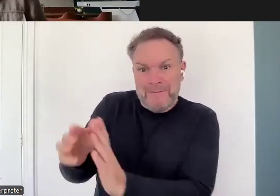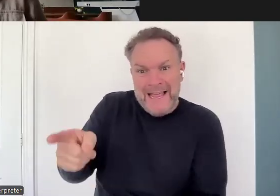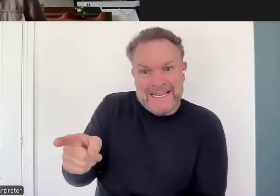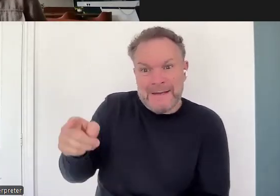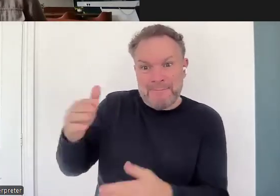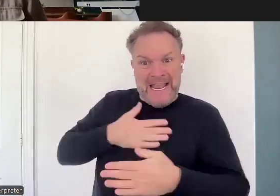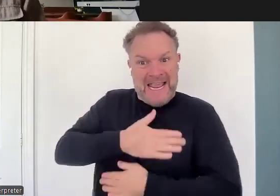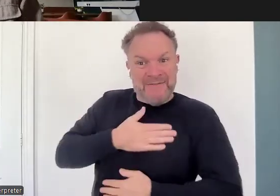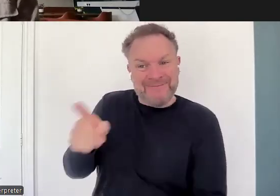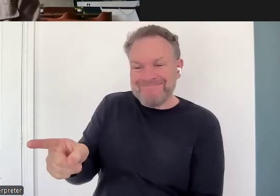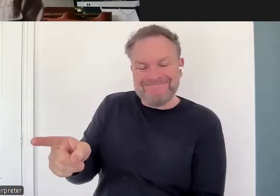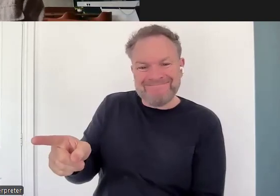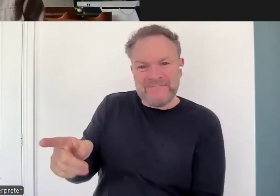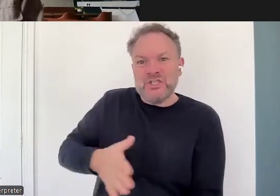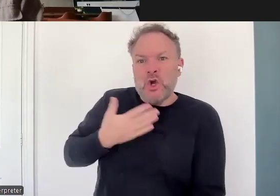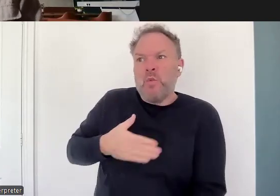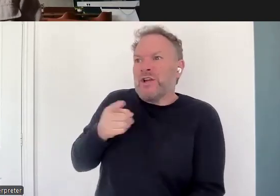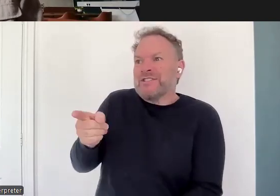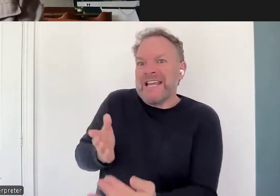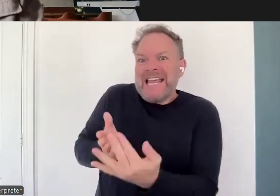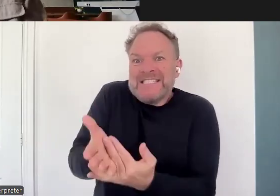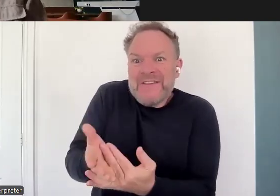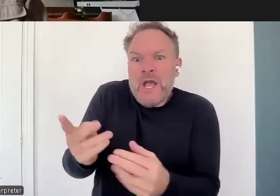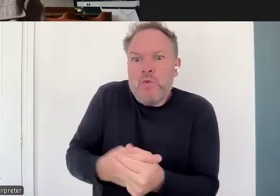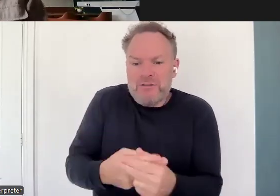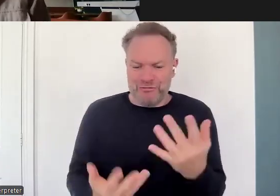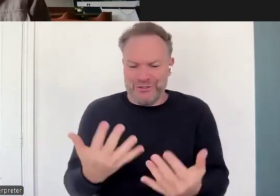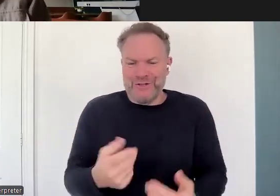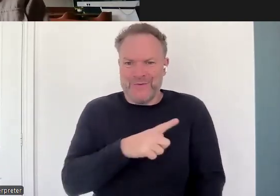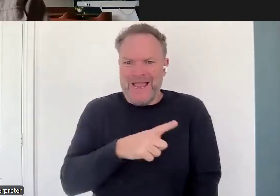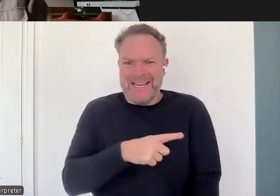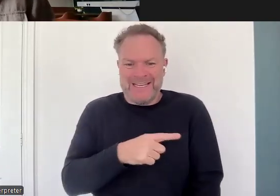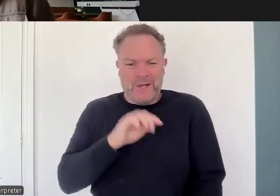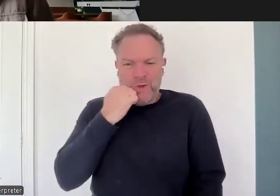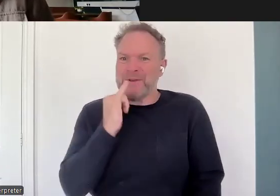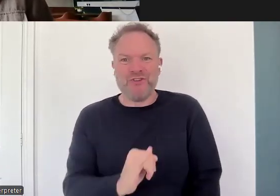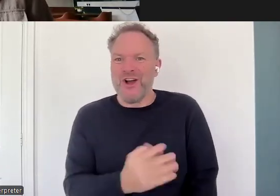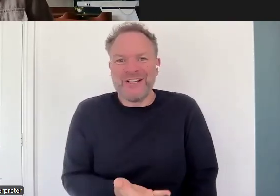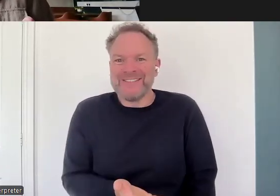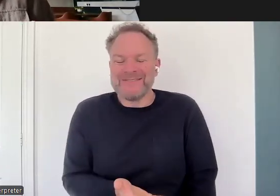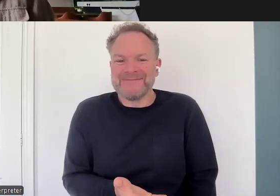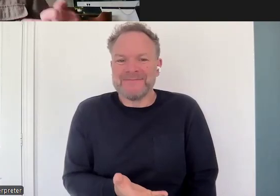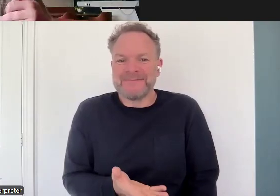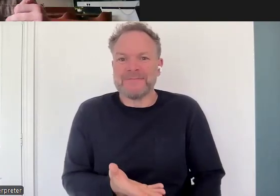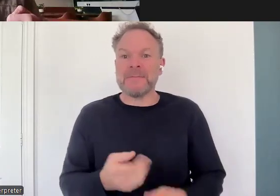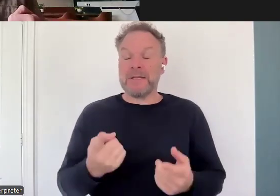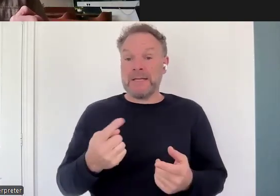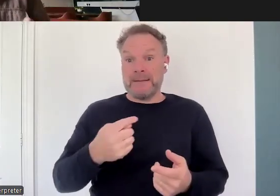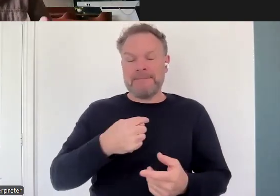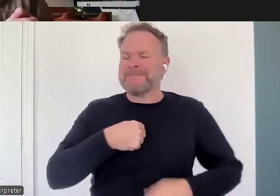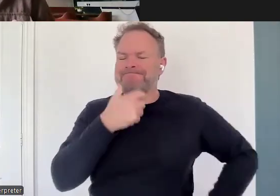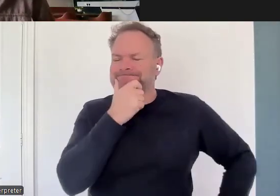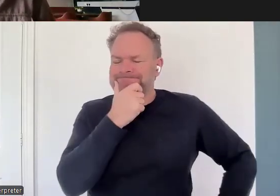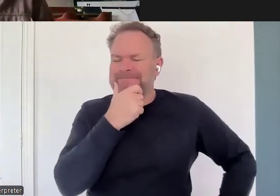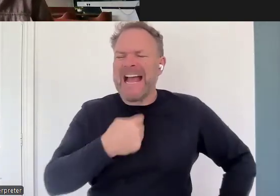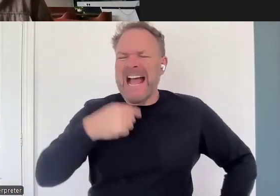behavior. We don't want to interfere with the results because somehow we'll invalidate them or mess them up. But I'm not convinced that